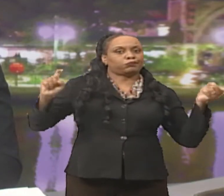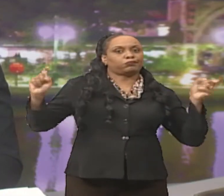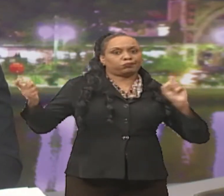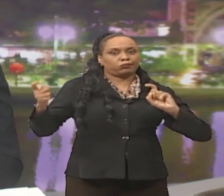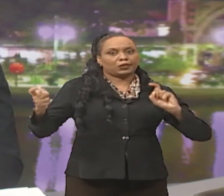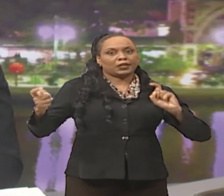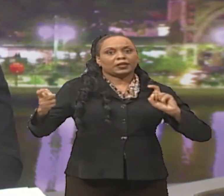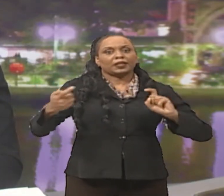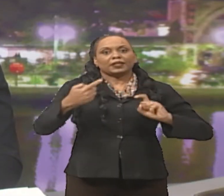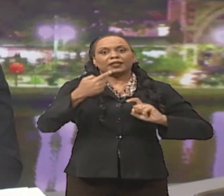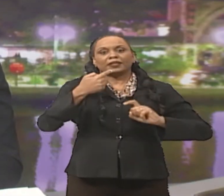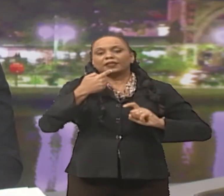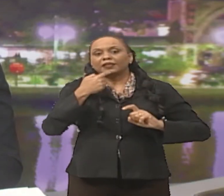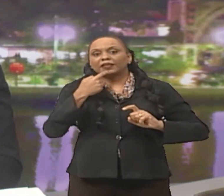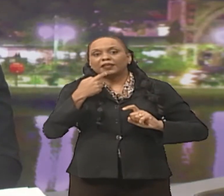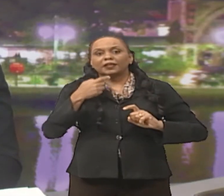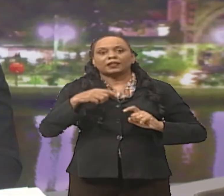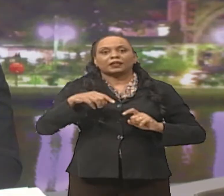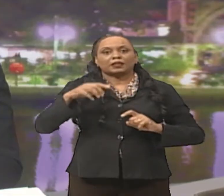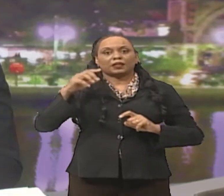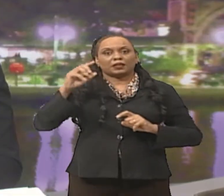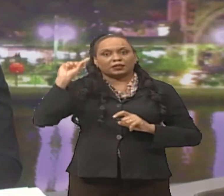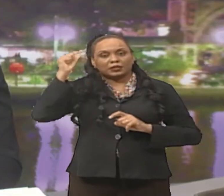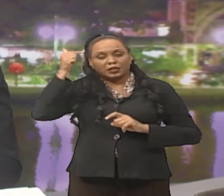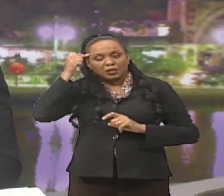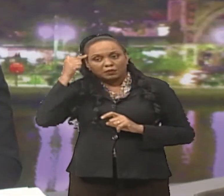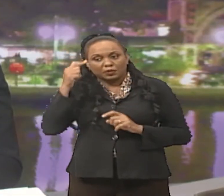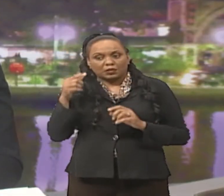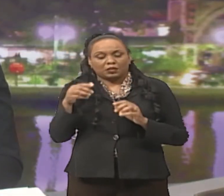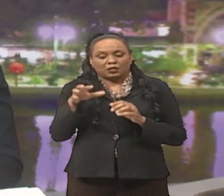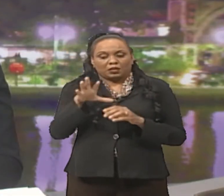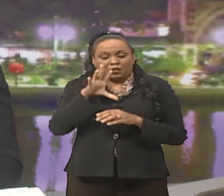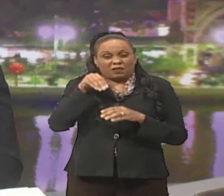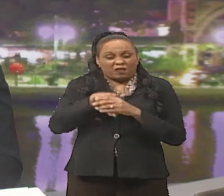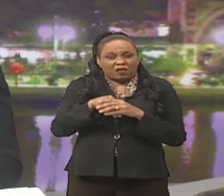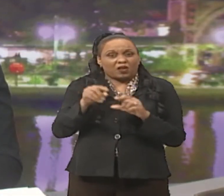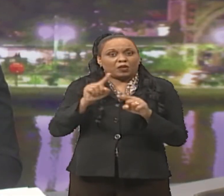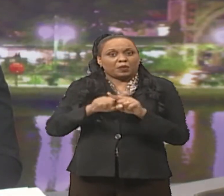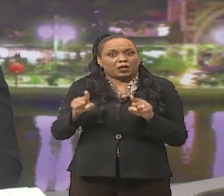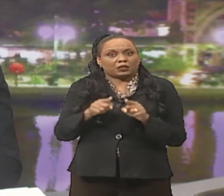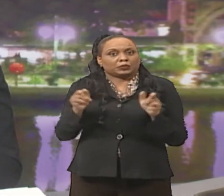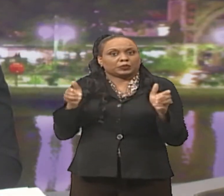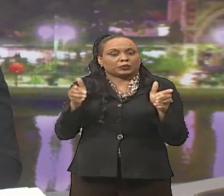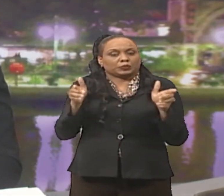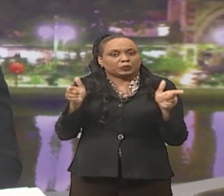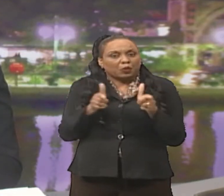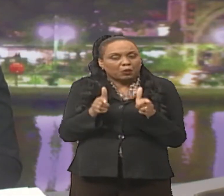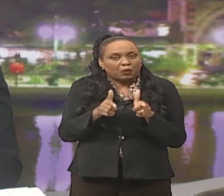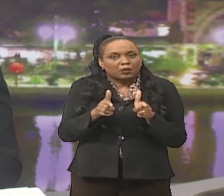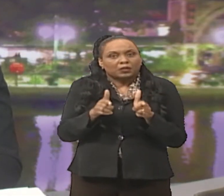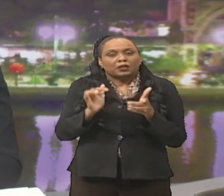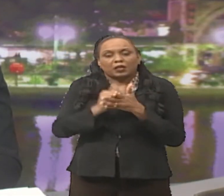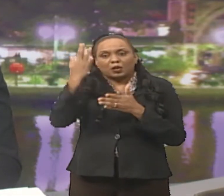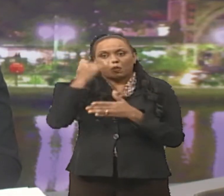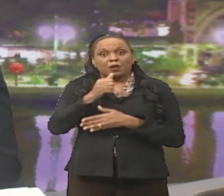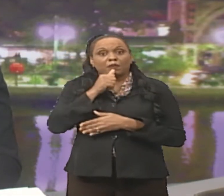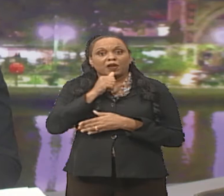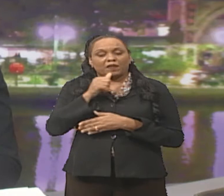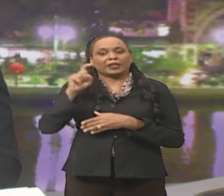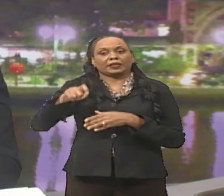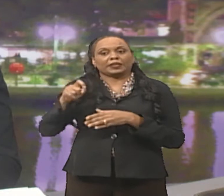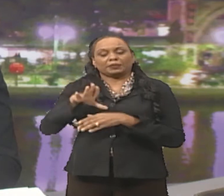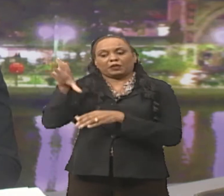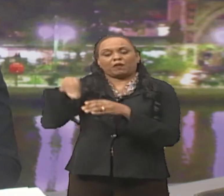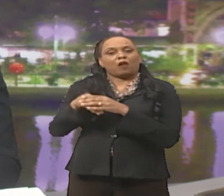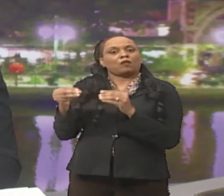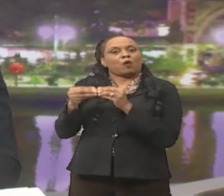of government, where the state plays a smaller role in the economy. As such, he's pleading with the private sector to take on greater